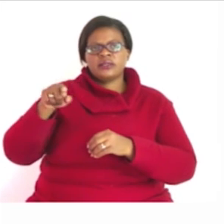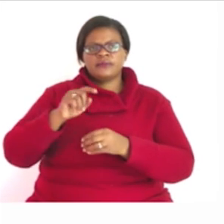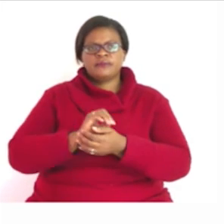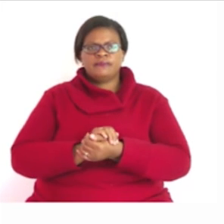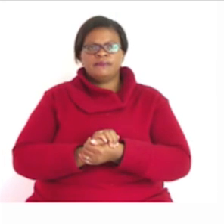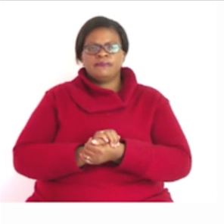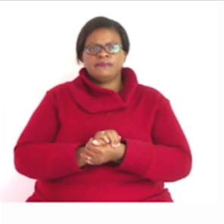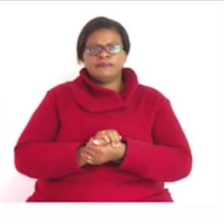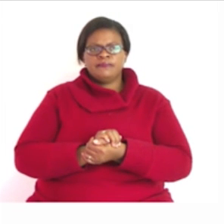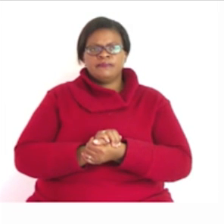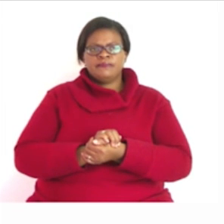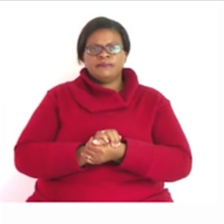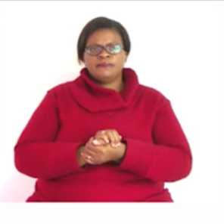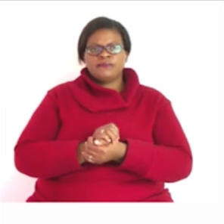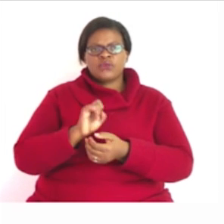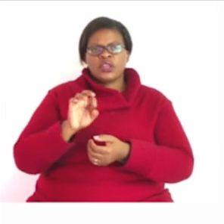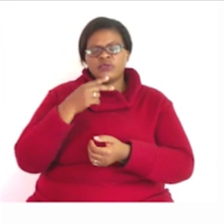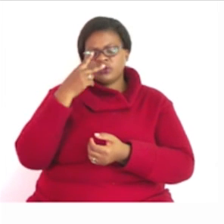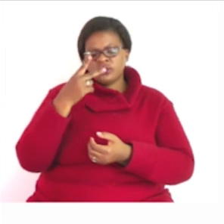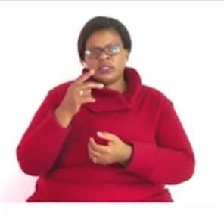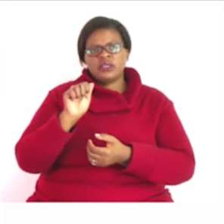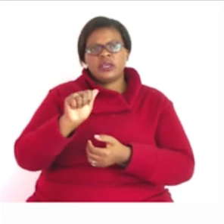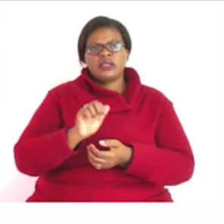Now, if we look at A,